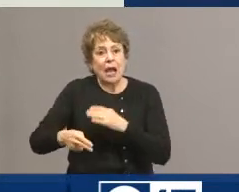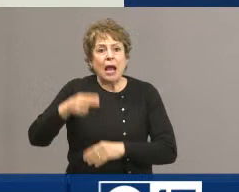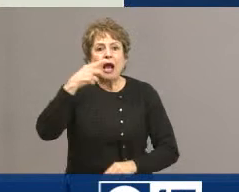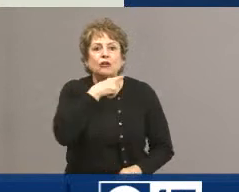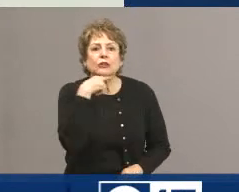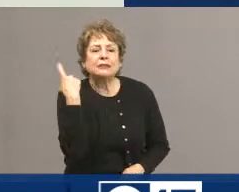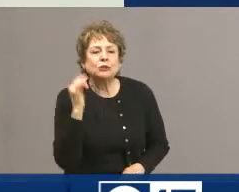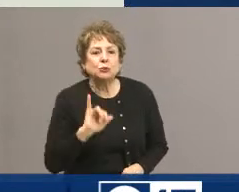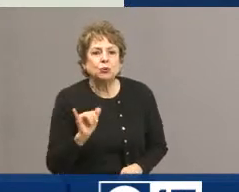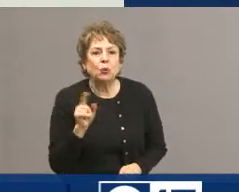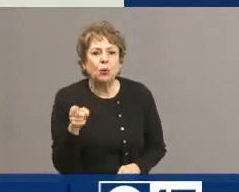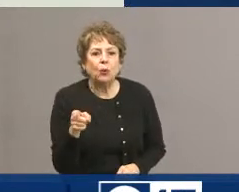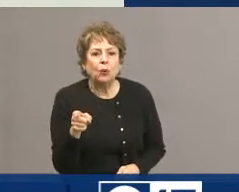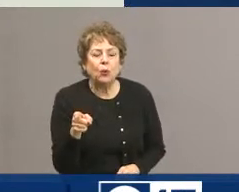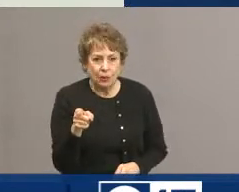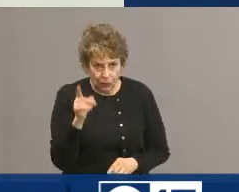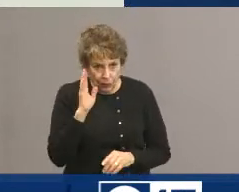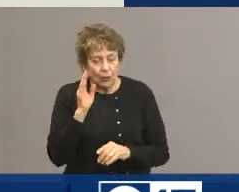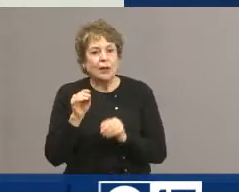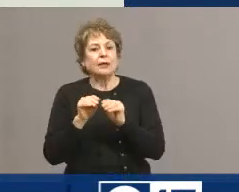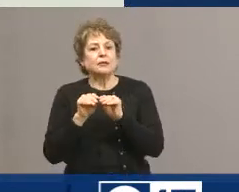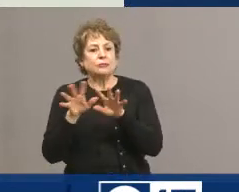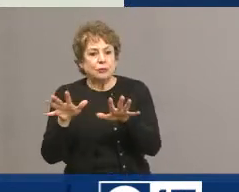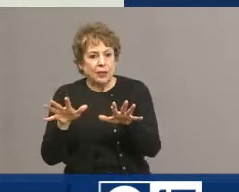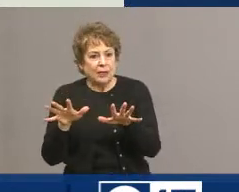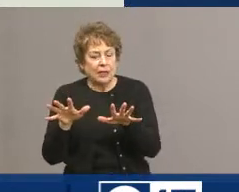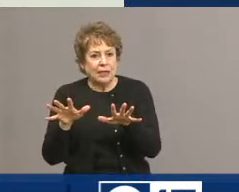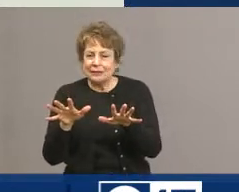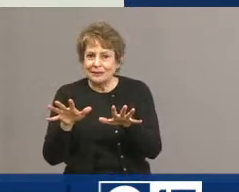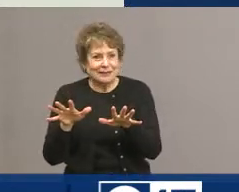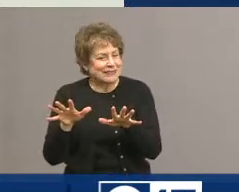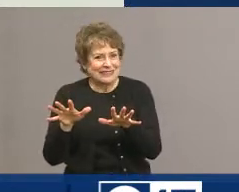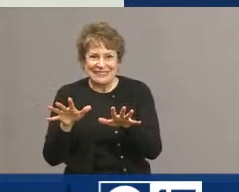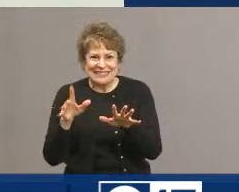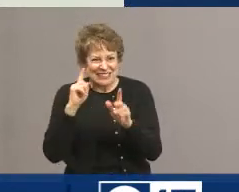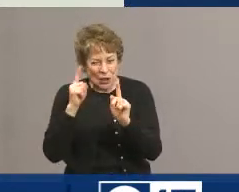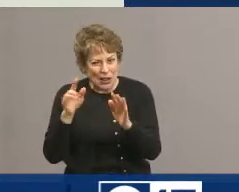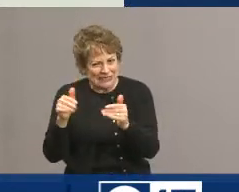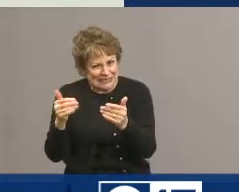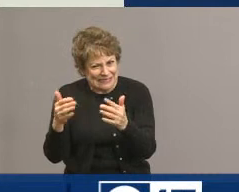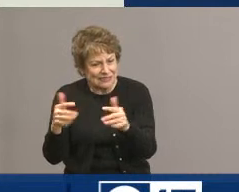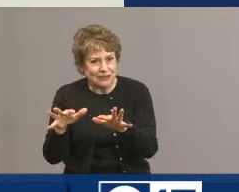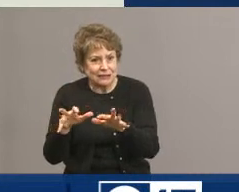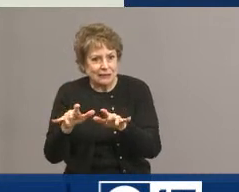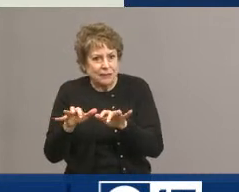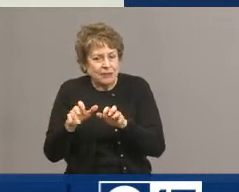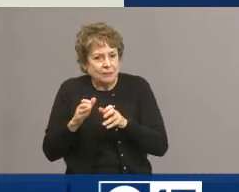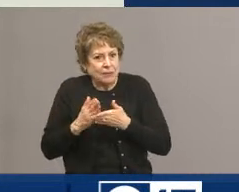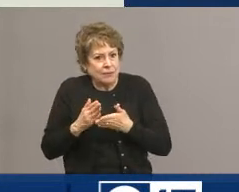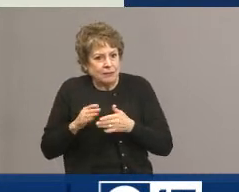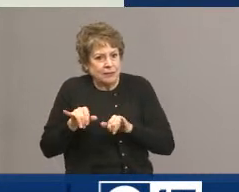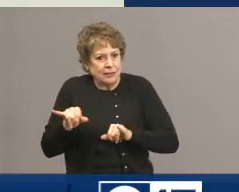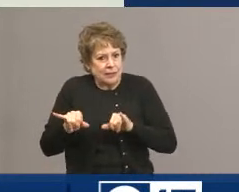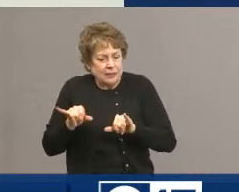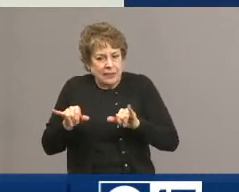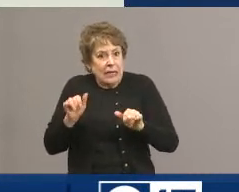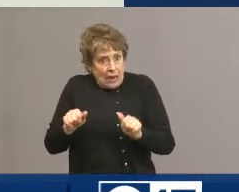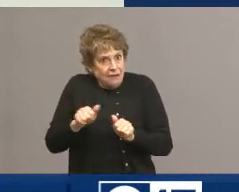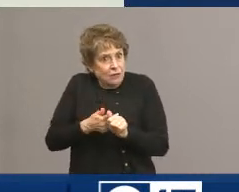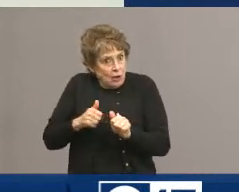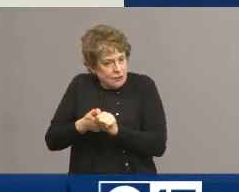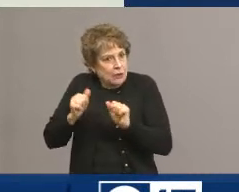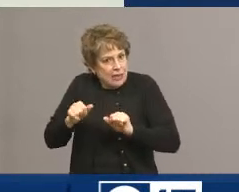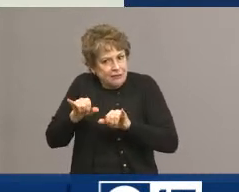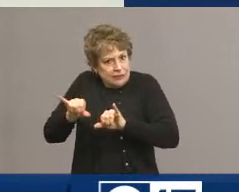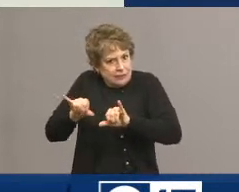not gotten this yet, you can avoid it, and we want to make sure that you have all the care and resources if you